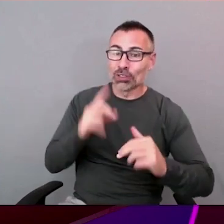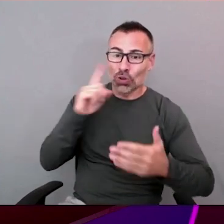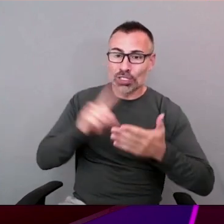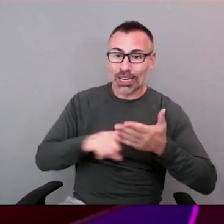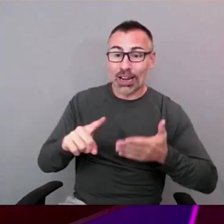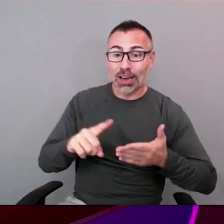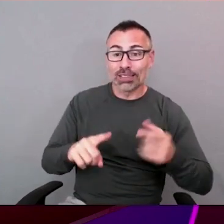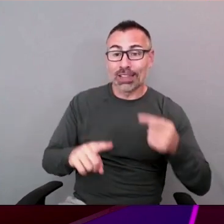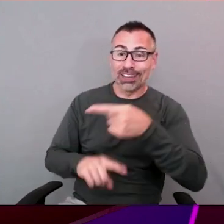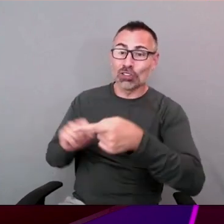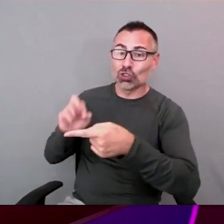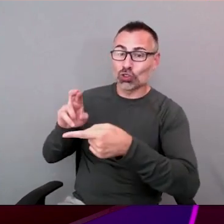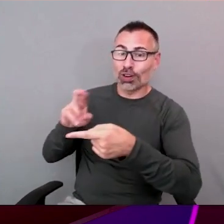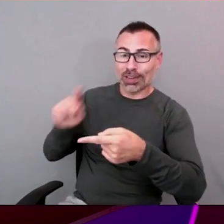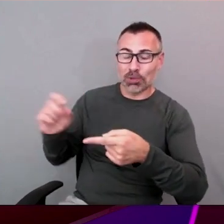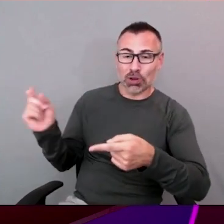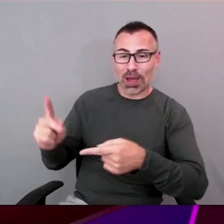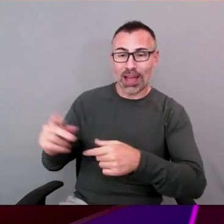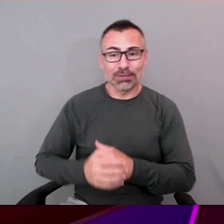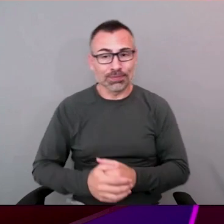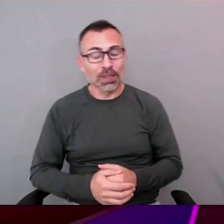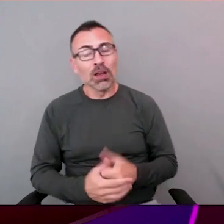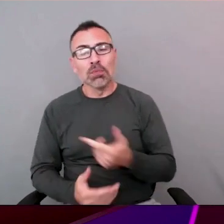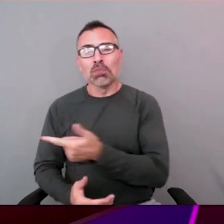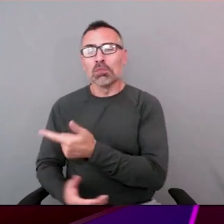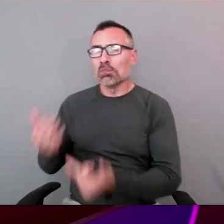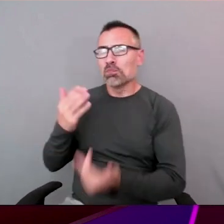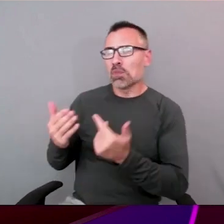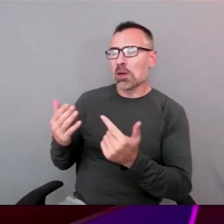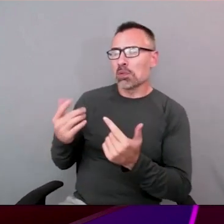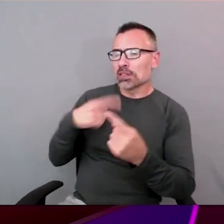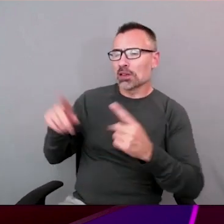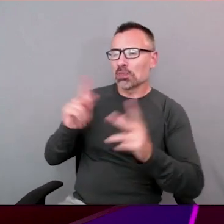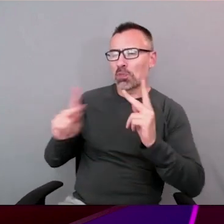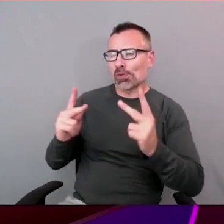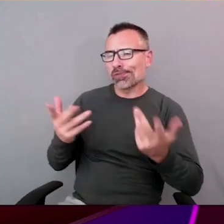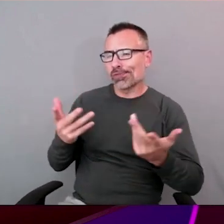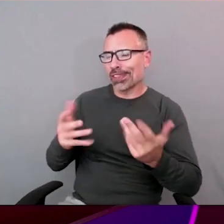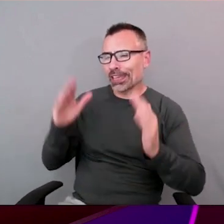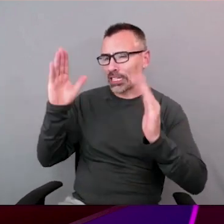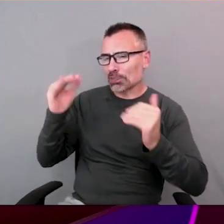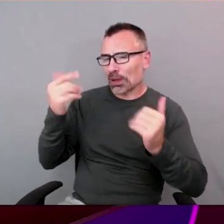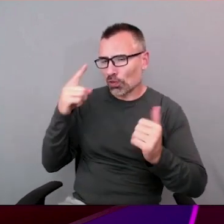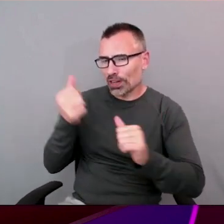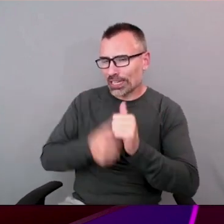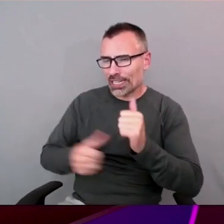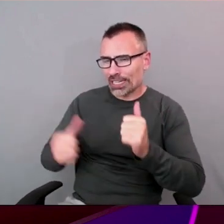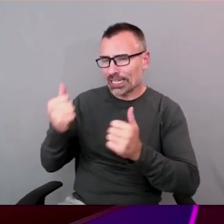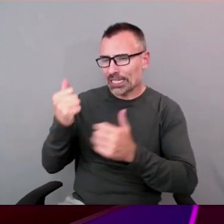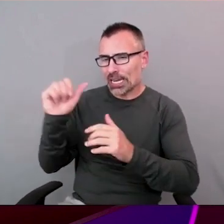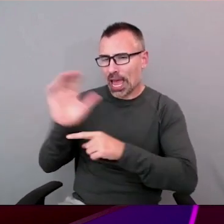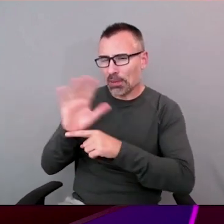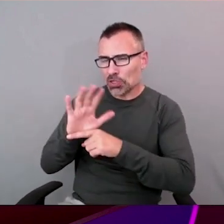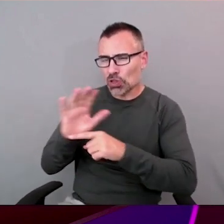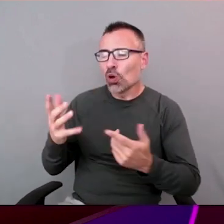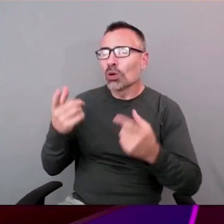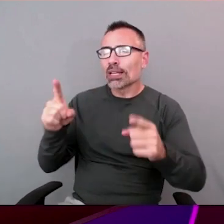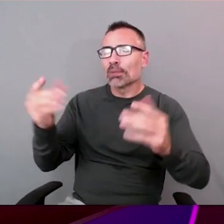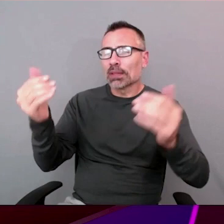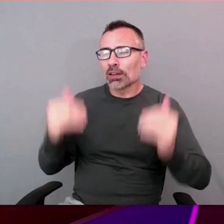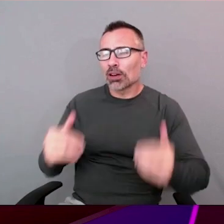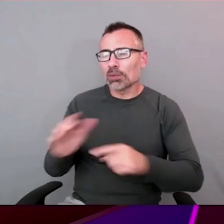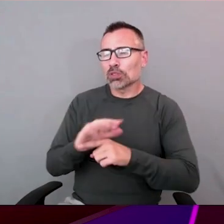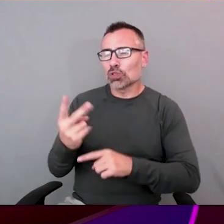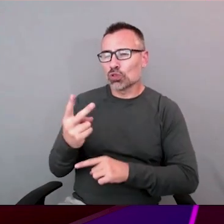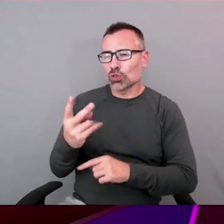kind of walk through them and kind of give people an idea of what to expect on each episode? We covered episode 1 here. What's on episode 2? Episode 2 is